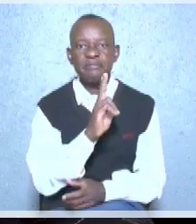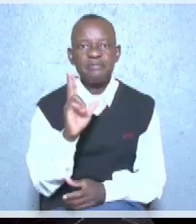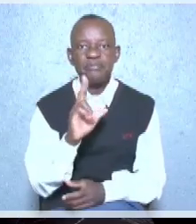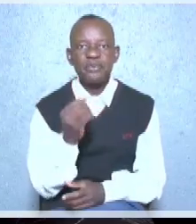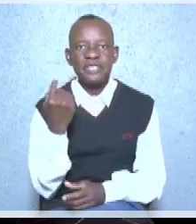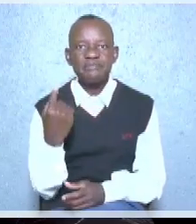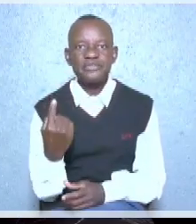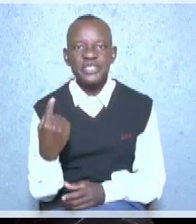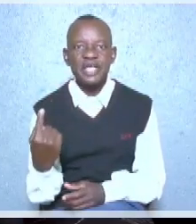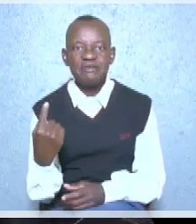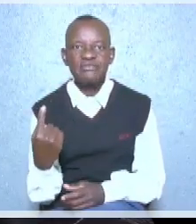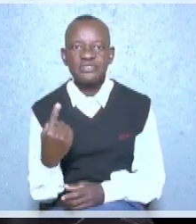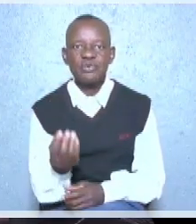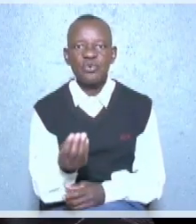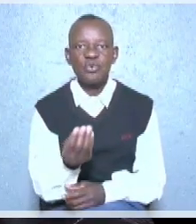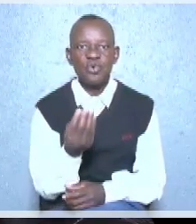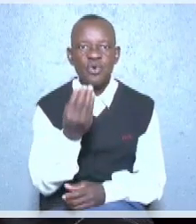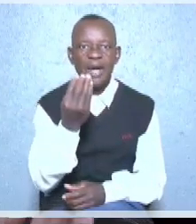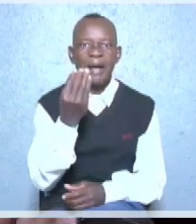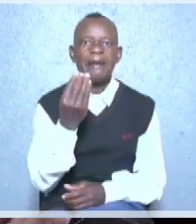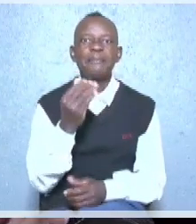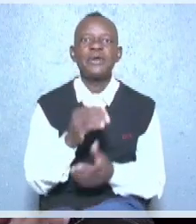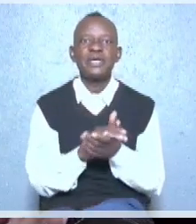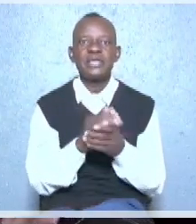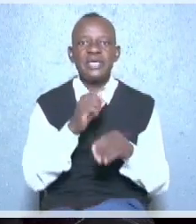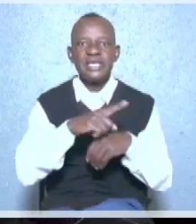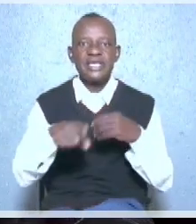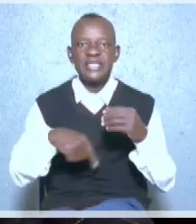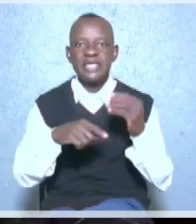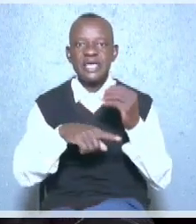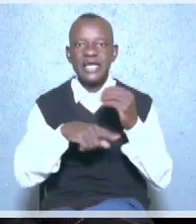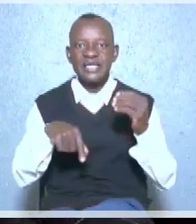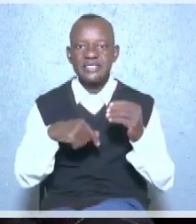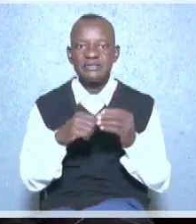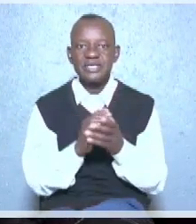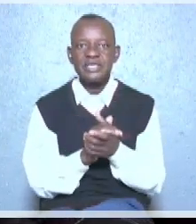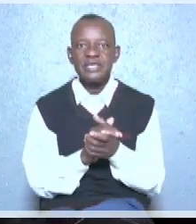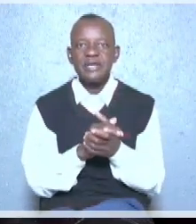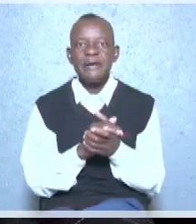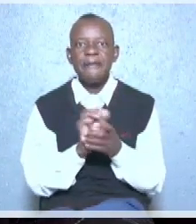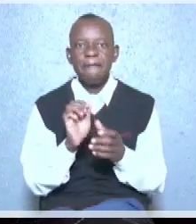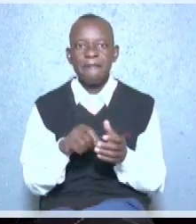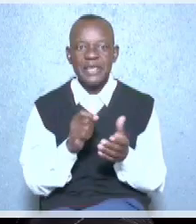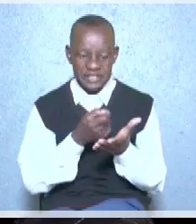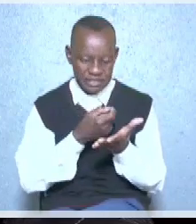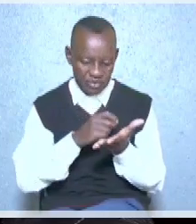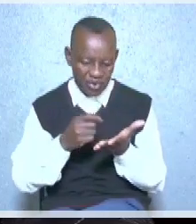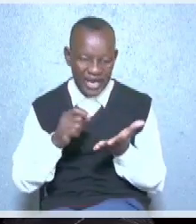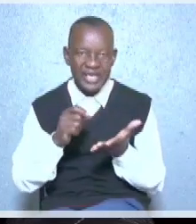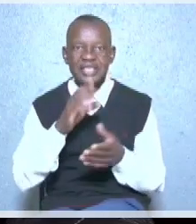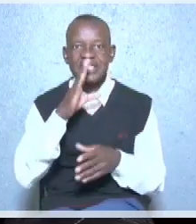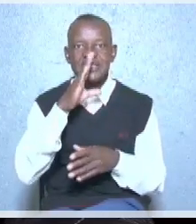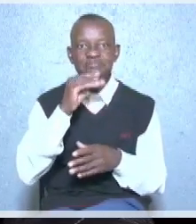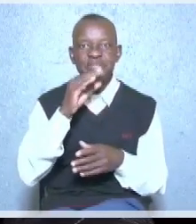the history, who can relate to the events, it's much easier. And the other thing is also that